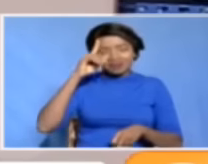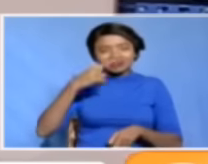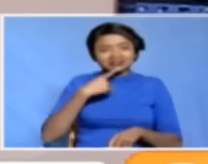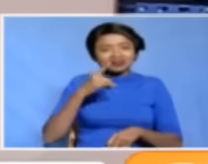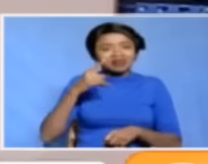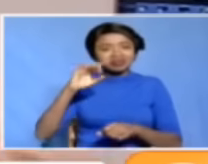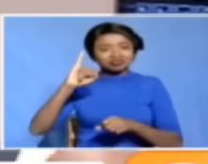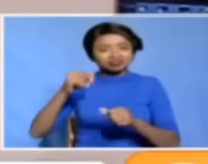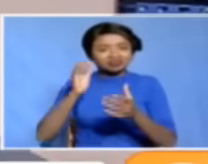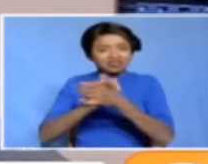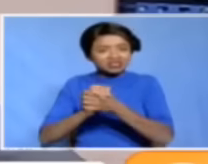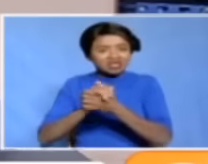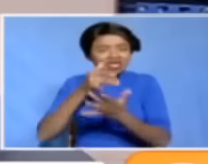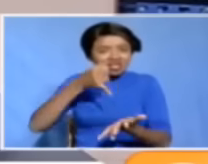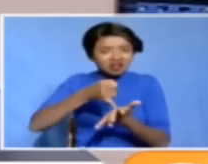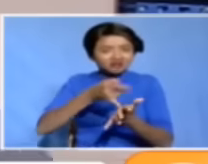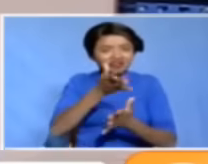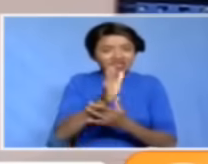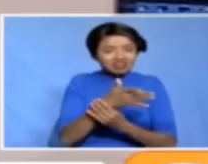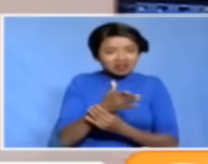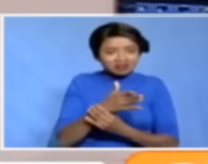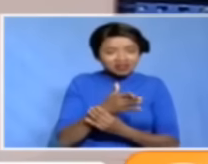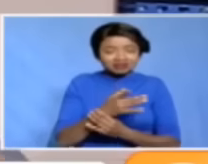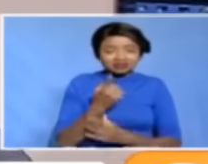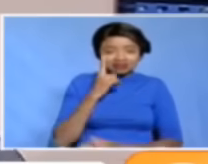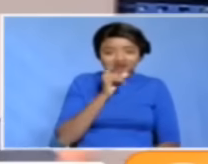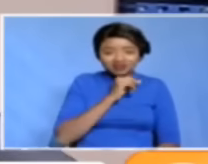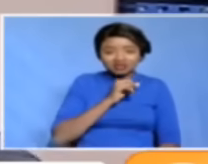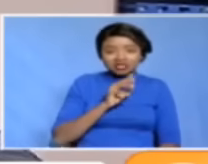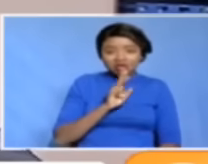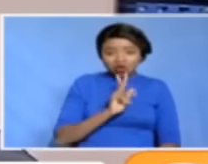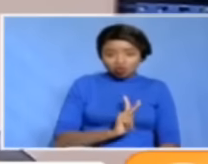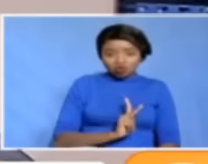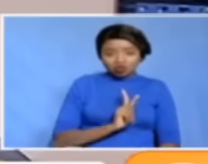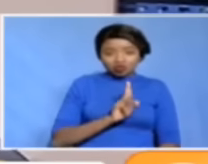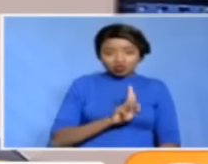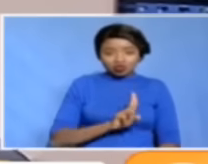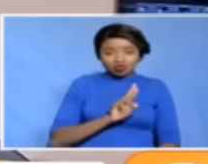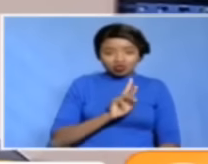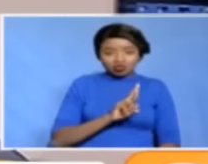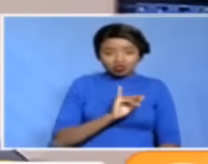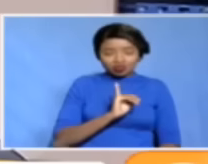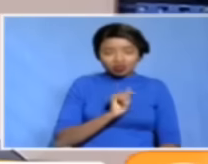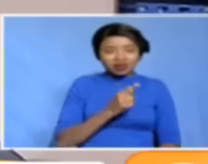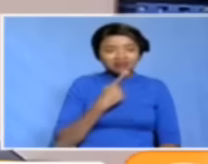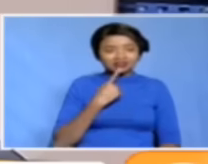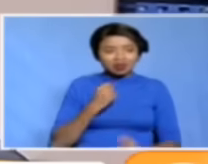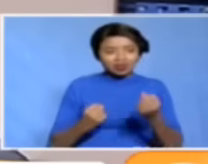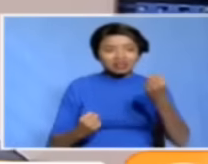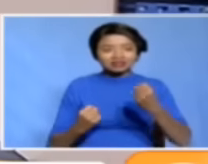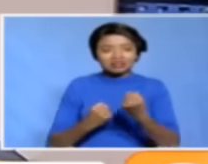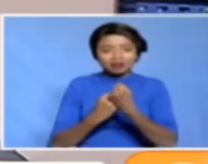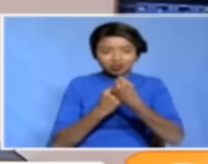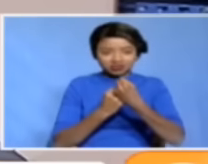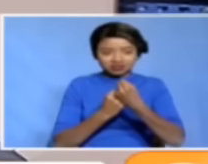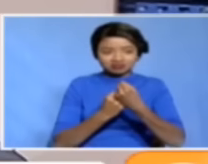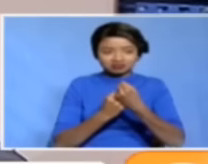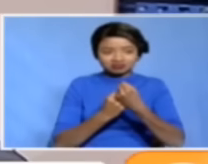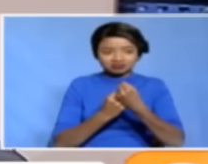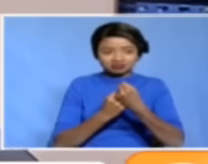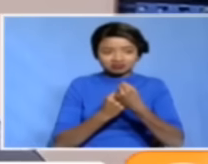be involved. We saw one of your members, Moses Kuria, saying he'll support, I think that's the Wiper MP, if I'm not wrong.